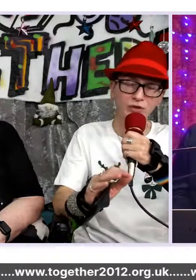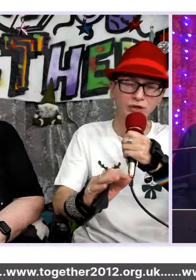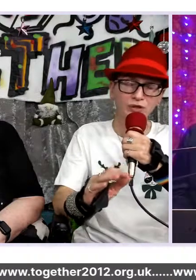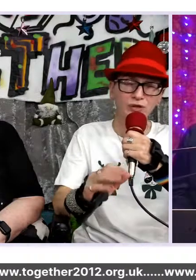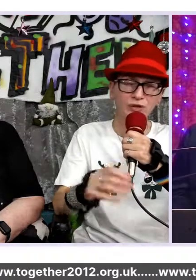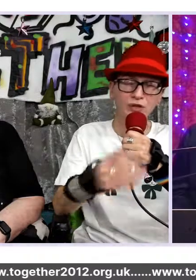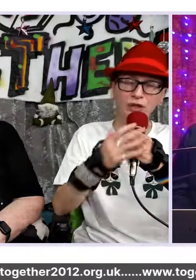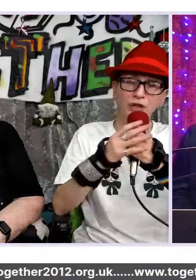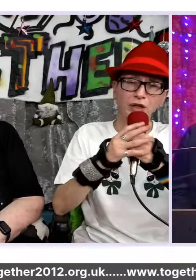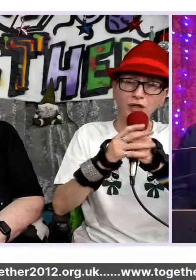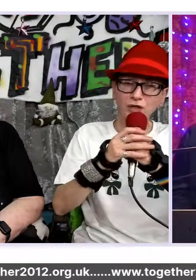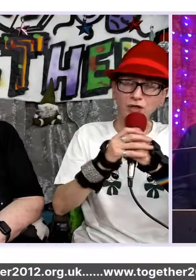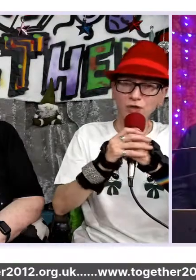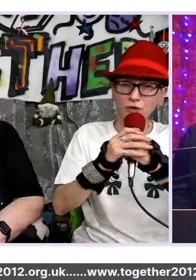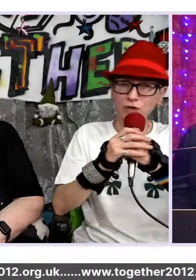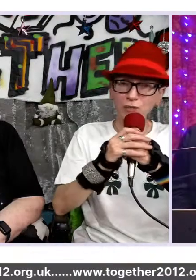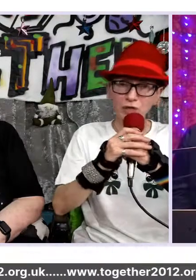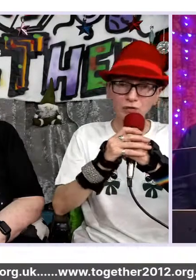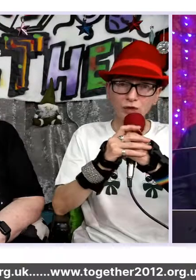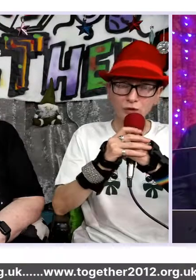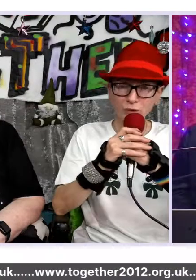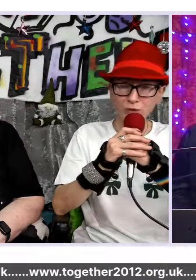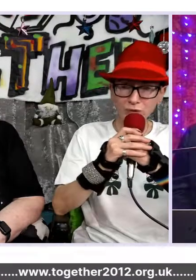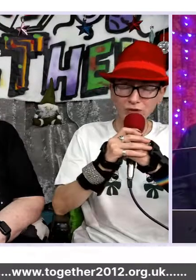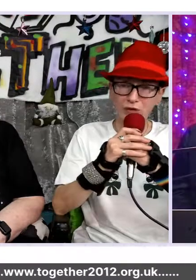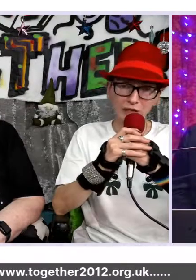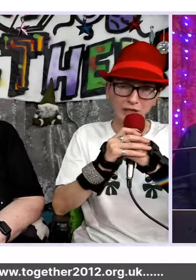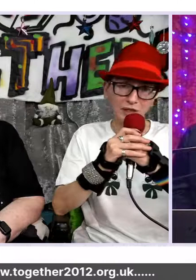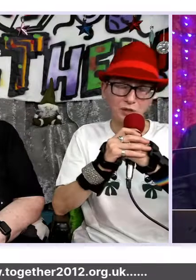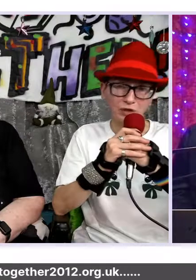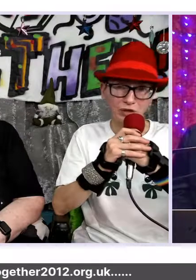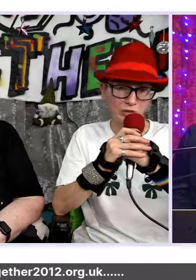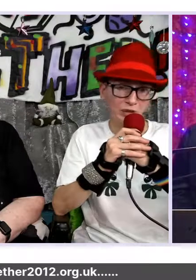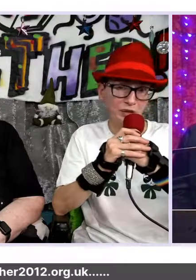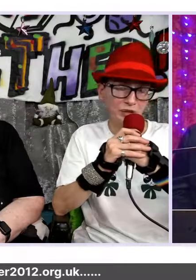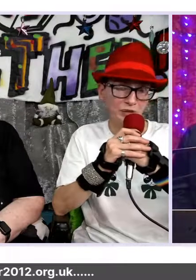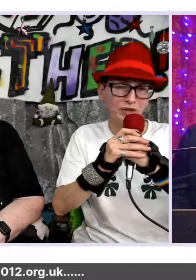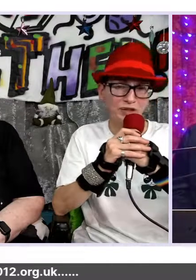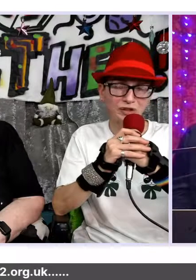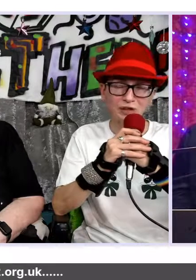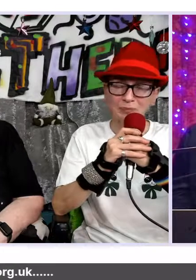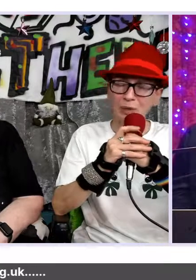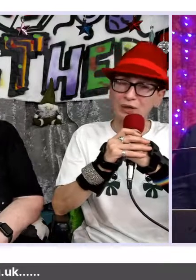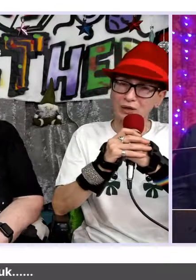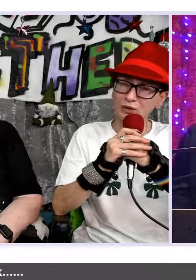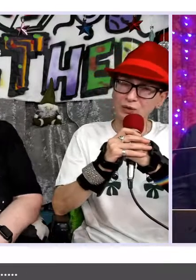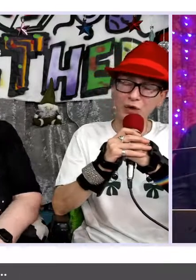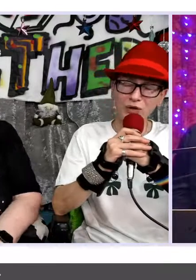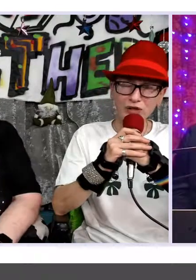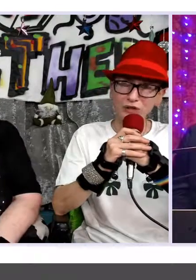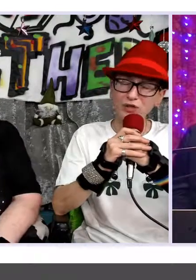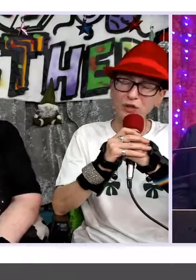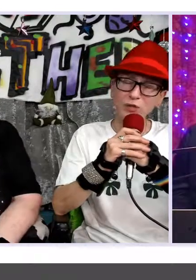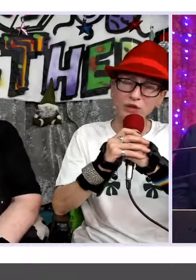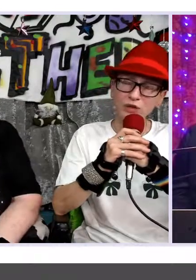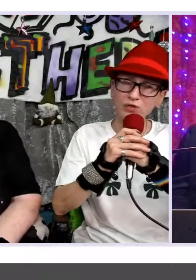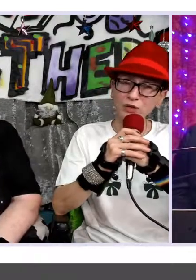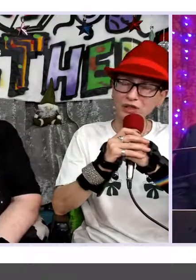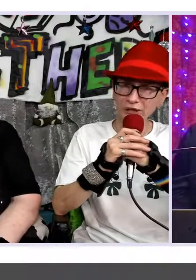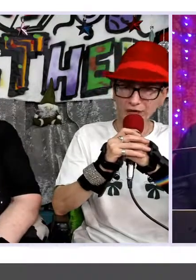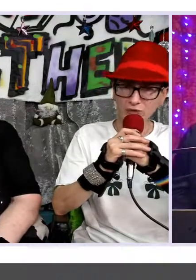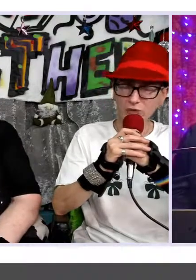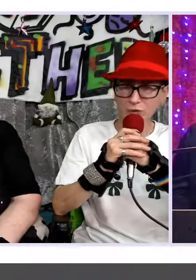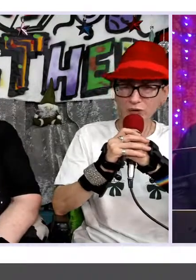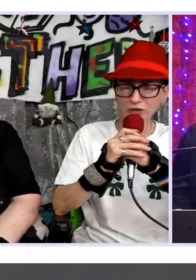art practice. And she said, trust me, if you read the books, they're that desperate. You're a woman in music. So I thought, okay, so we've had a